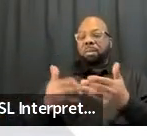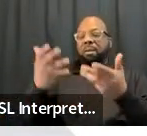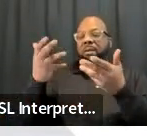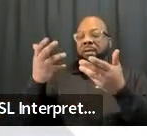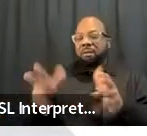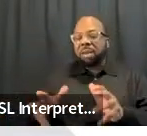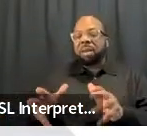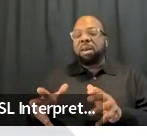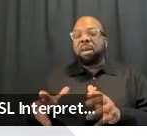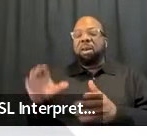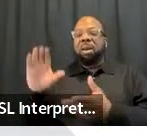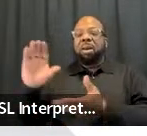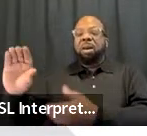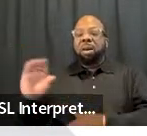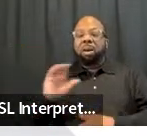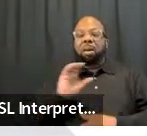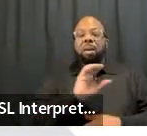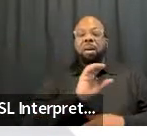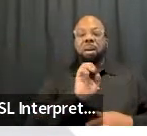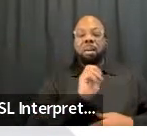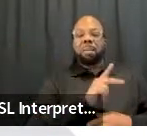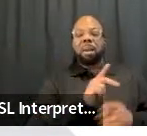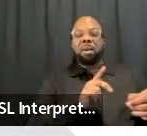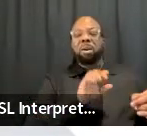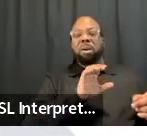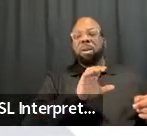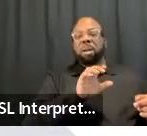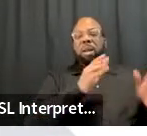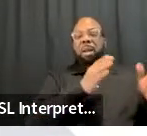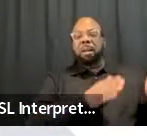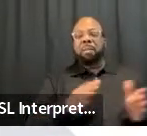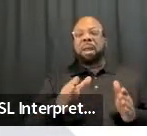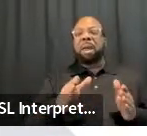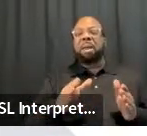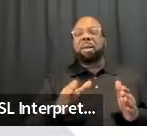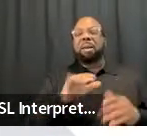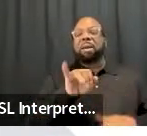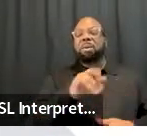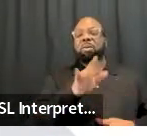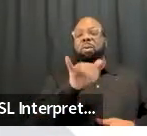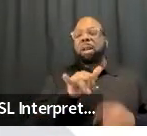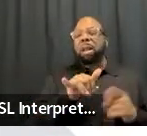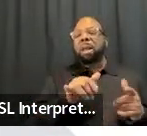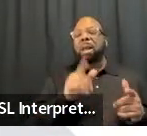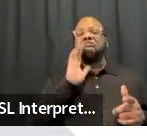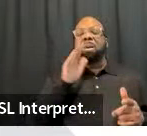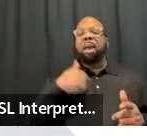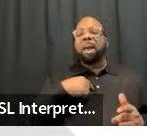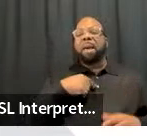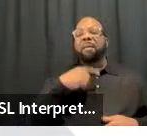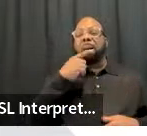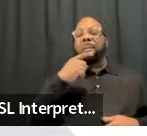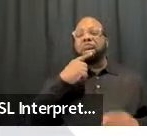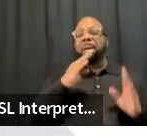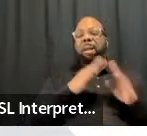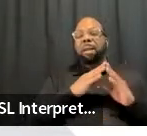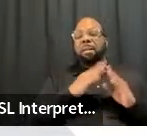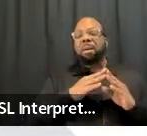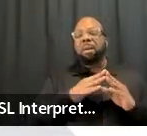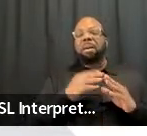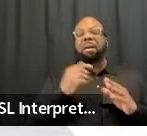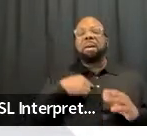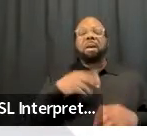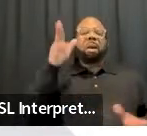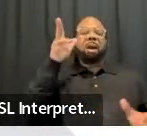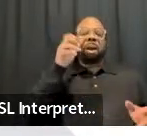package will come back to the City Planning Commission in July, where we will hold a public hearing, where we look forward to hearing all of your thoughts